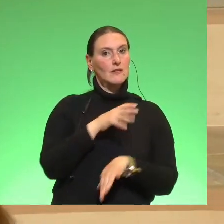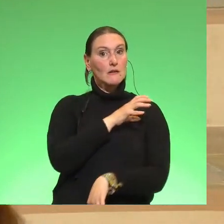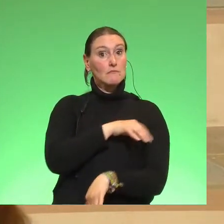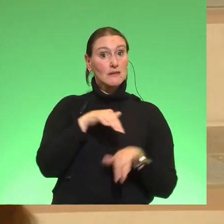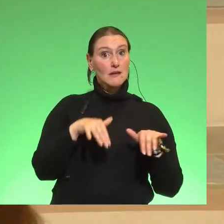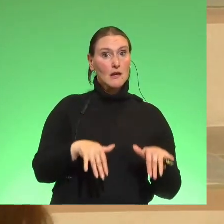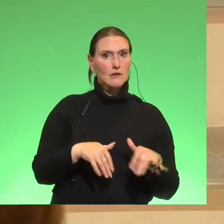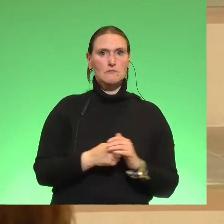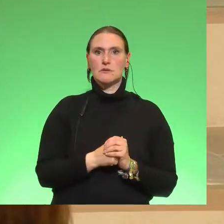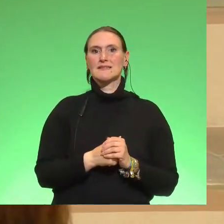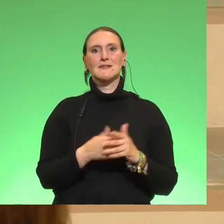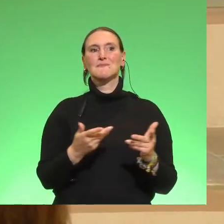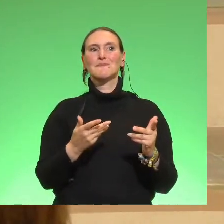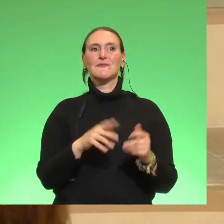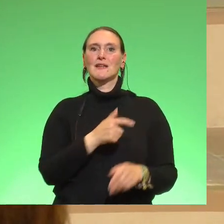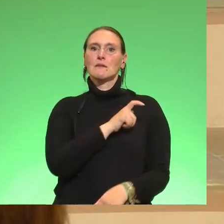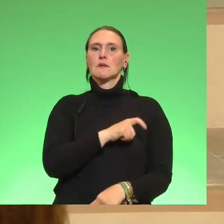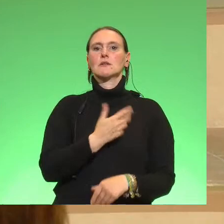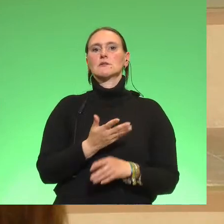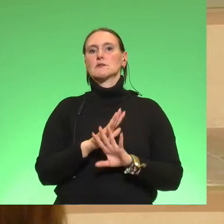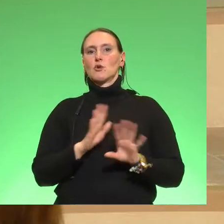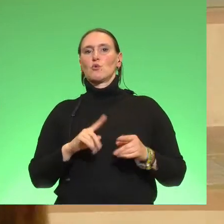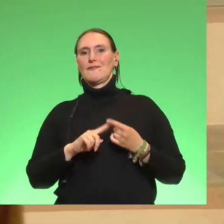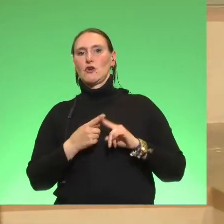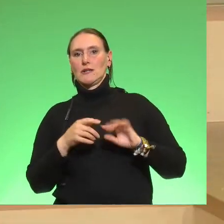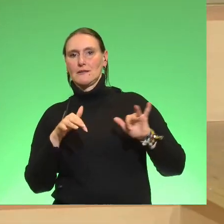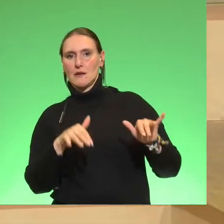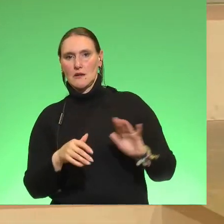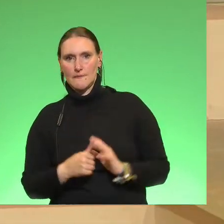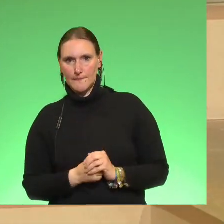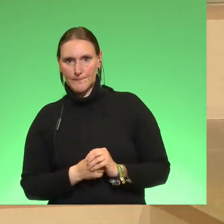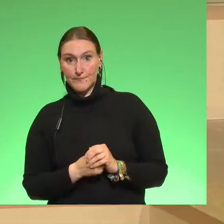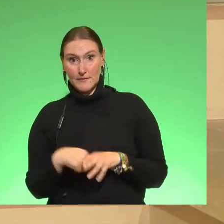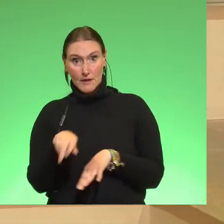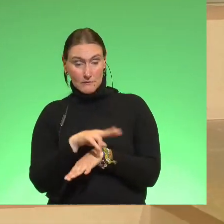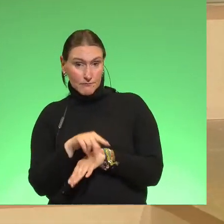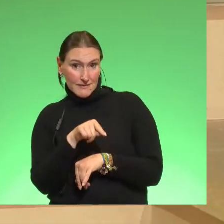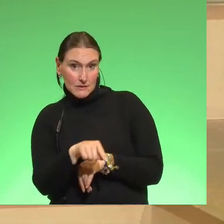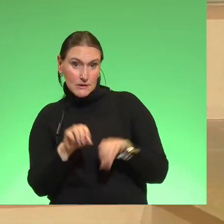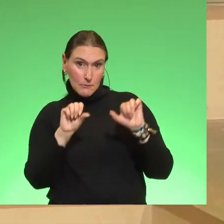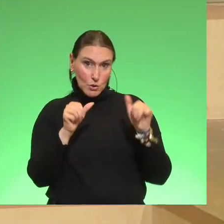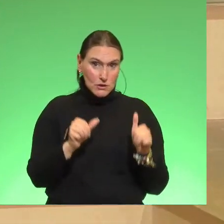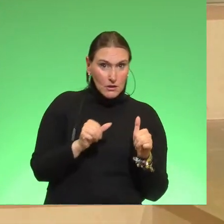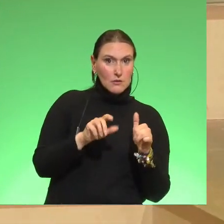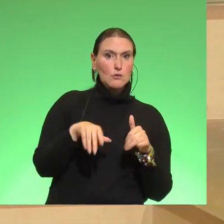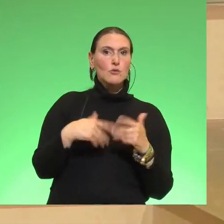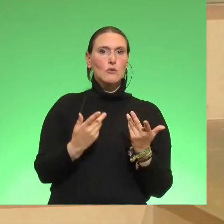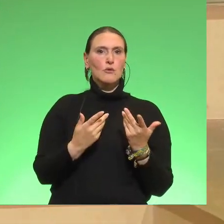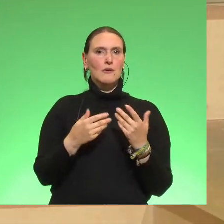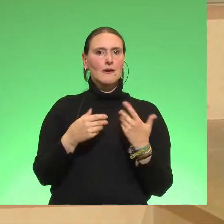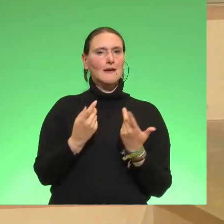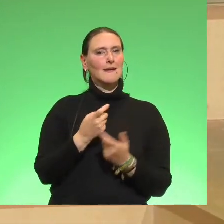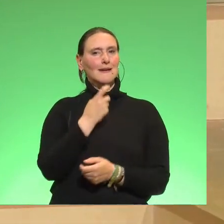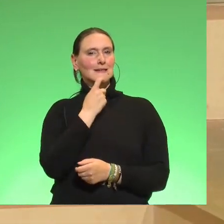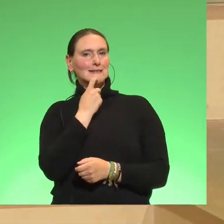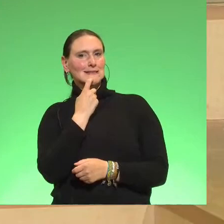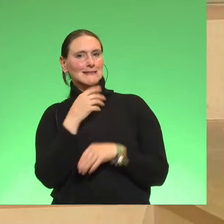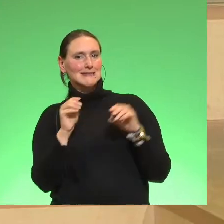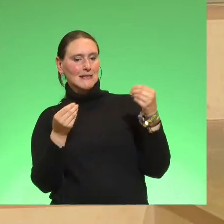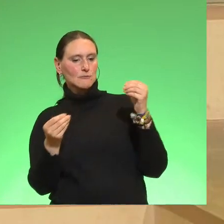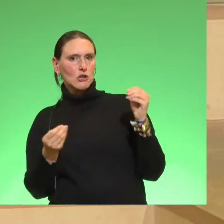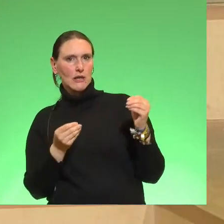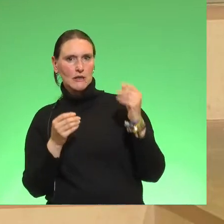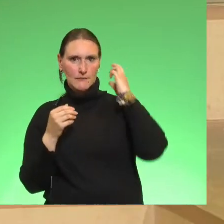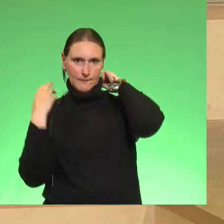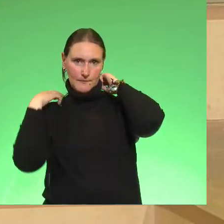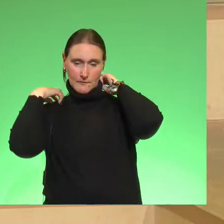Of course, the proliferation of these modern subjects chase those who reject the